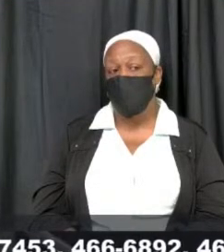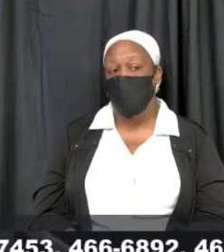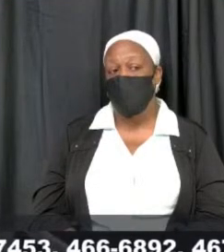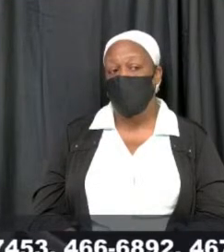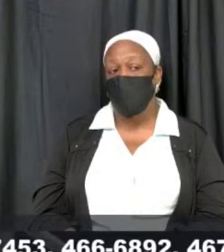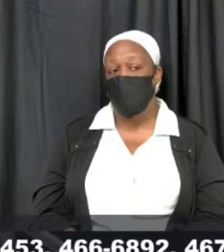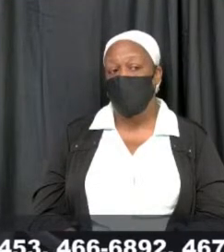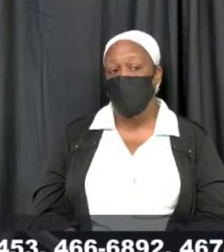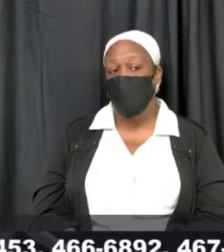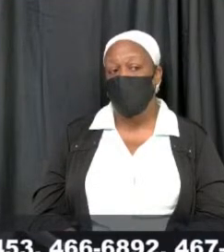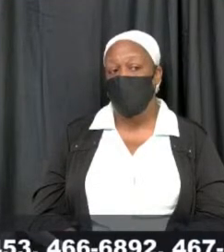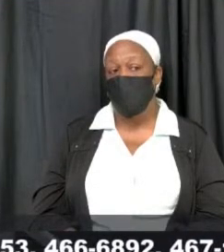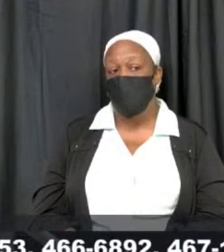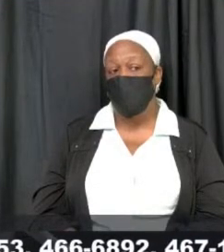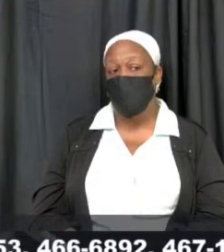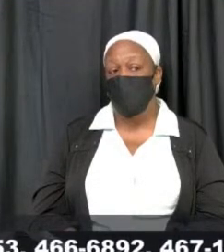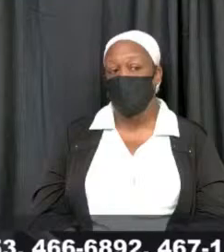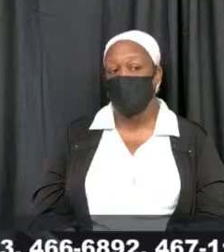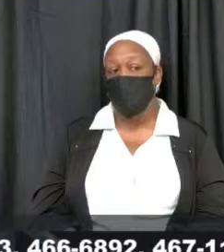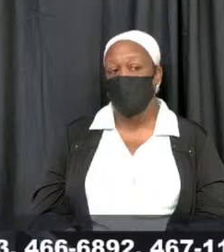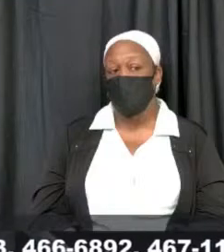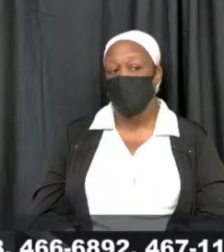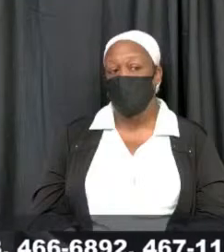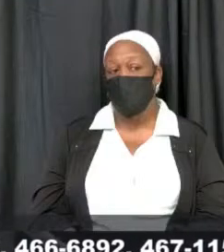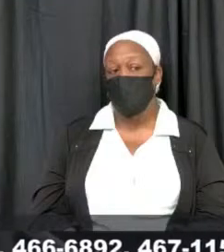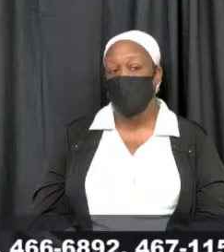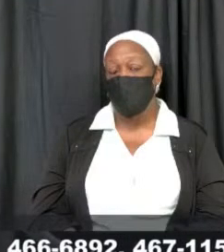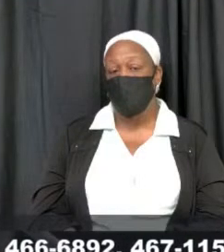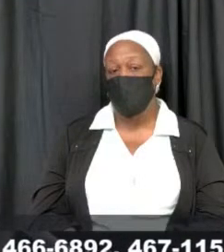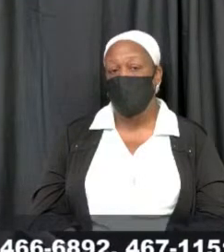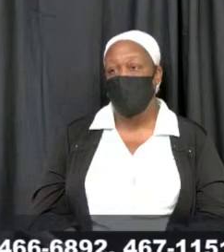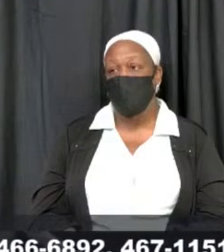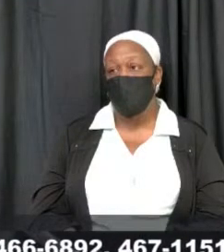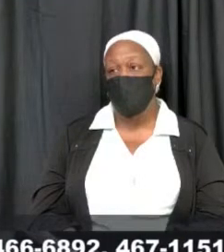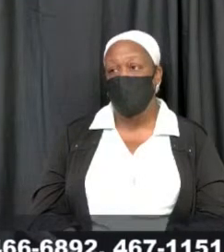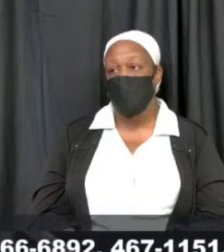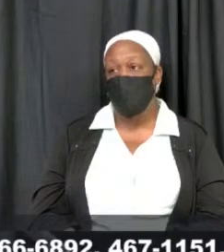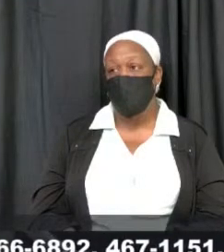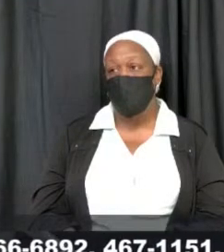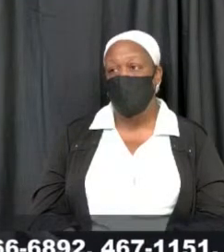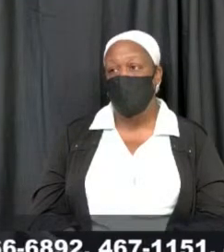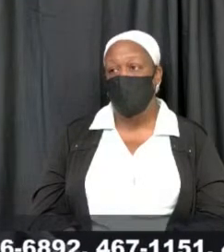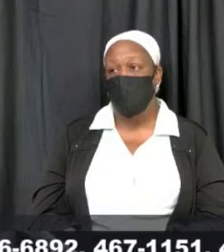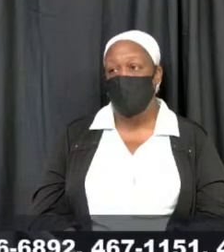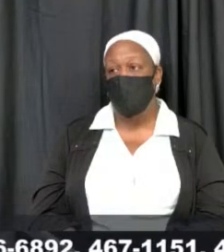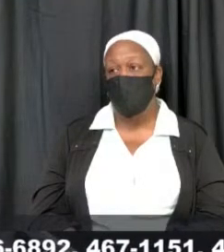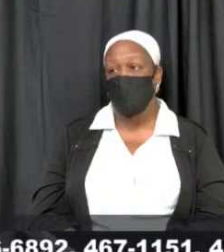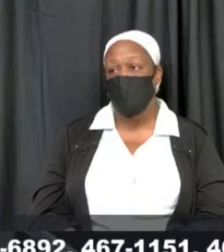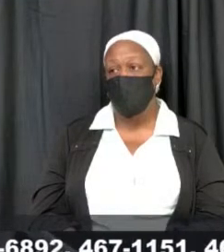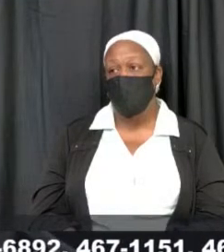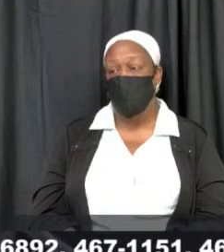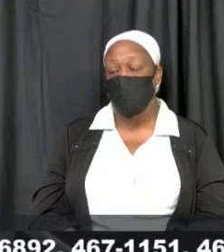Given the ICC prosecutor sufficient grounds to open